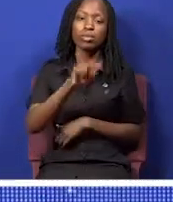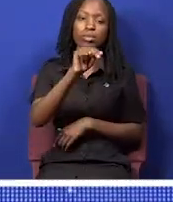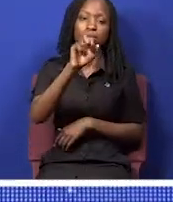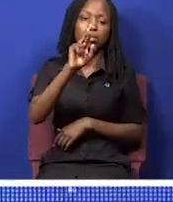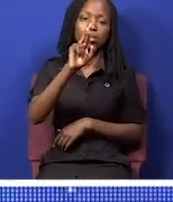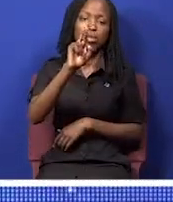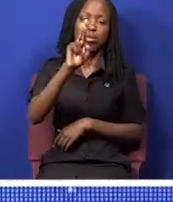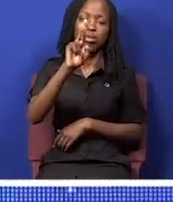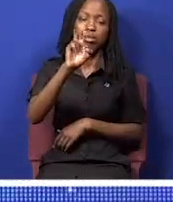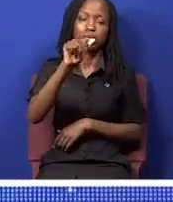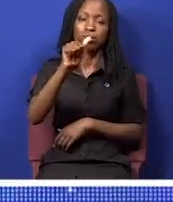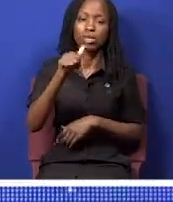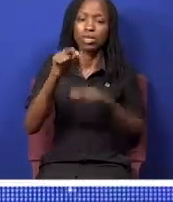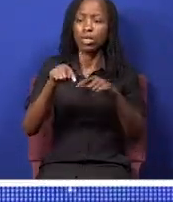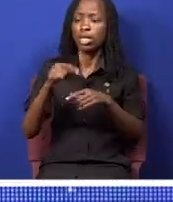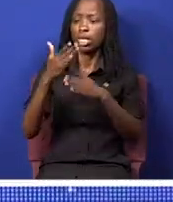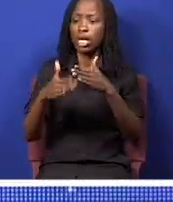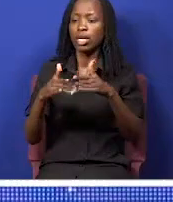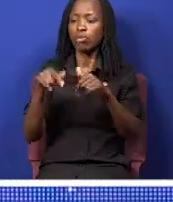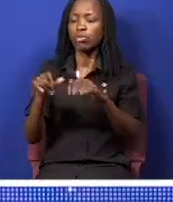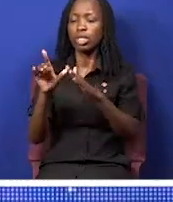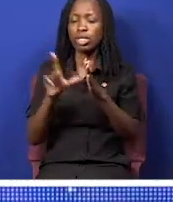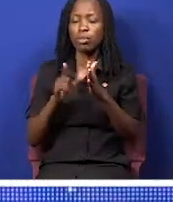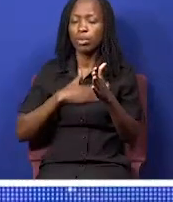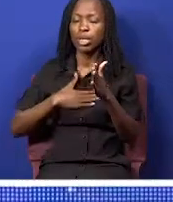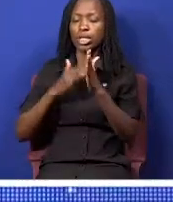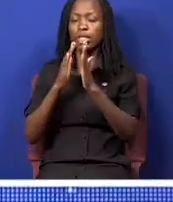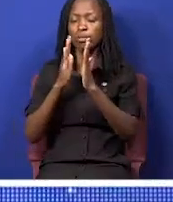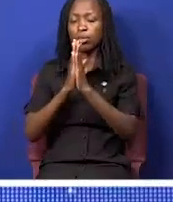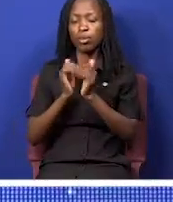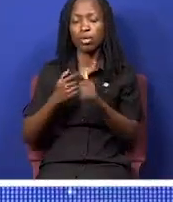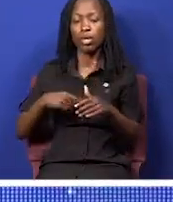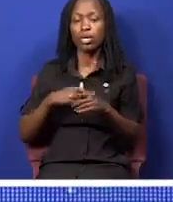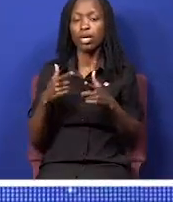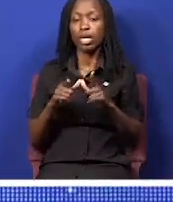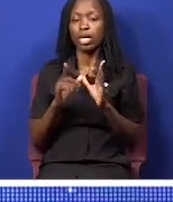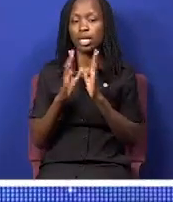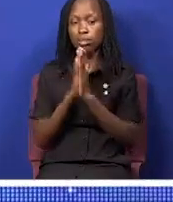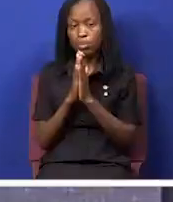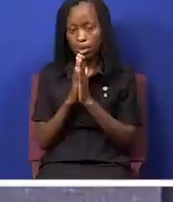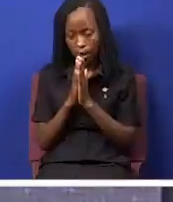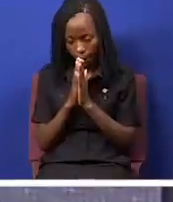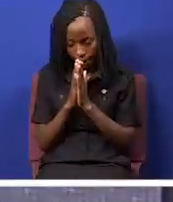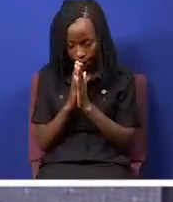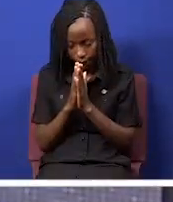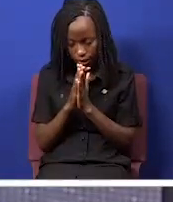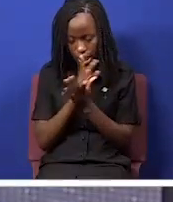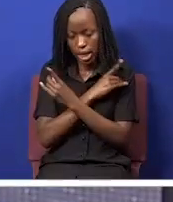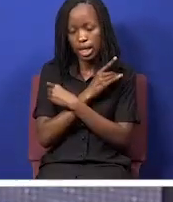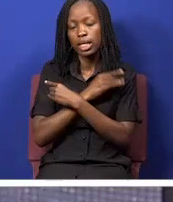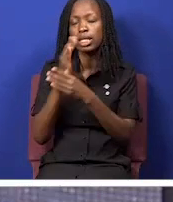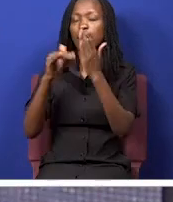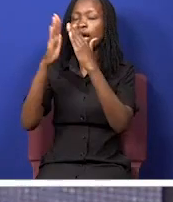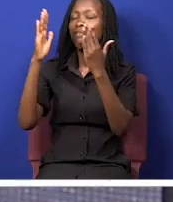Nerea, we have come to the end of our topic. Would you want to pray with us as we end? Kindly let us bow our heads for a word of prayer.